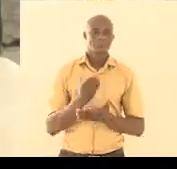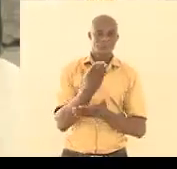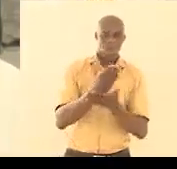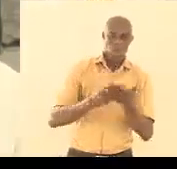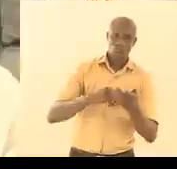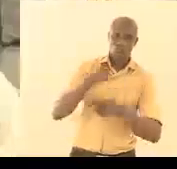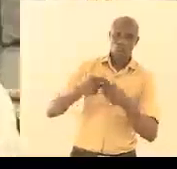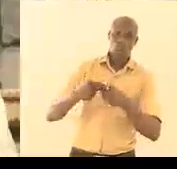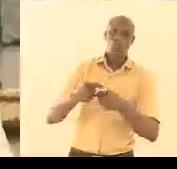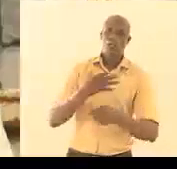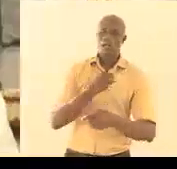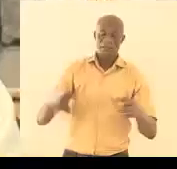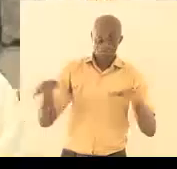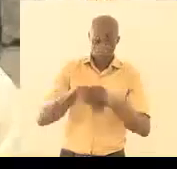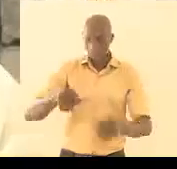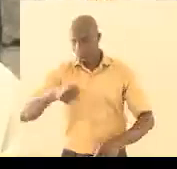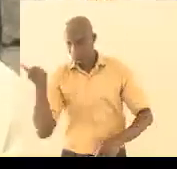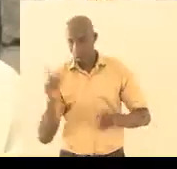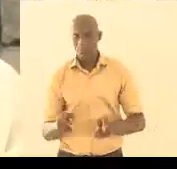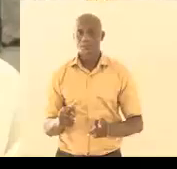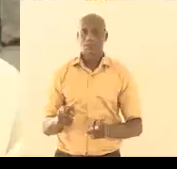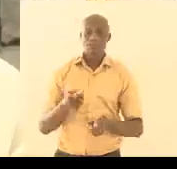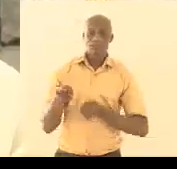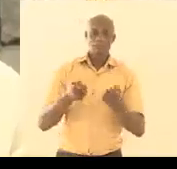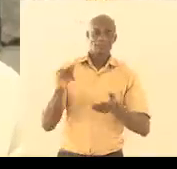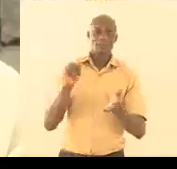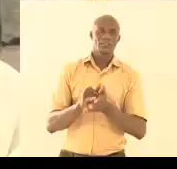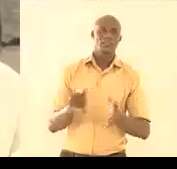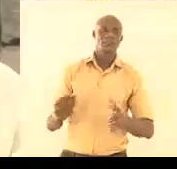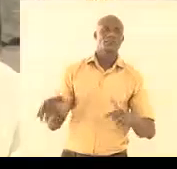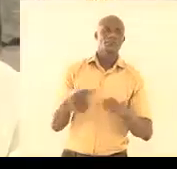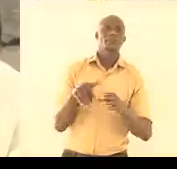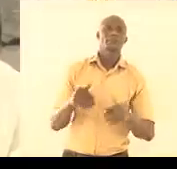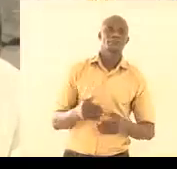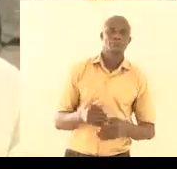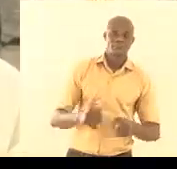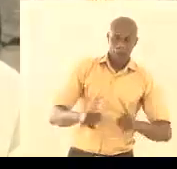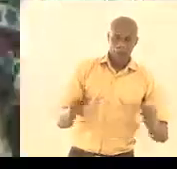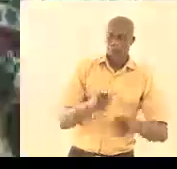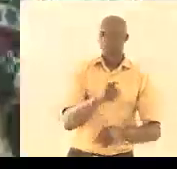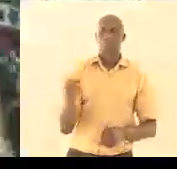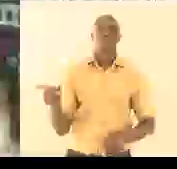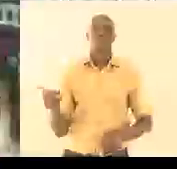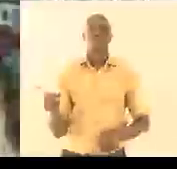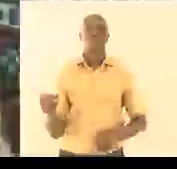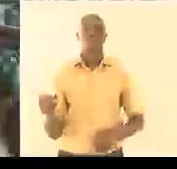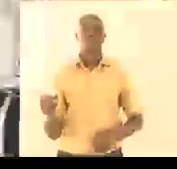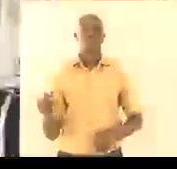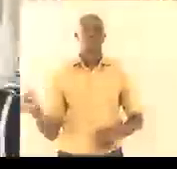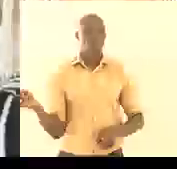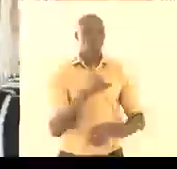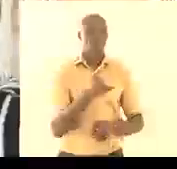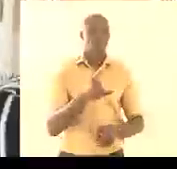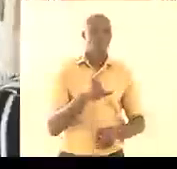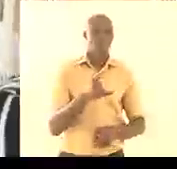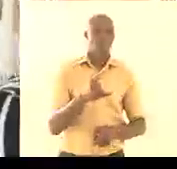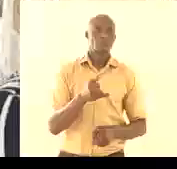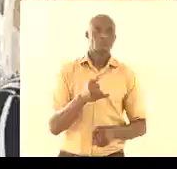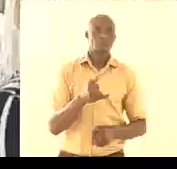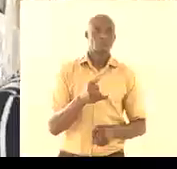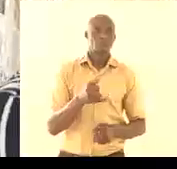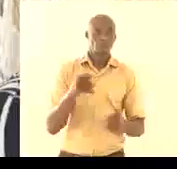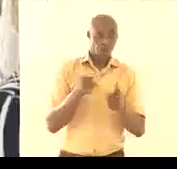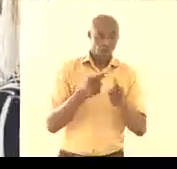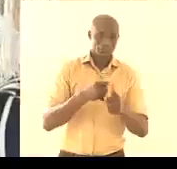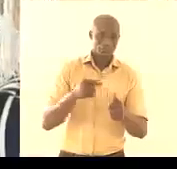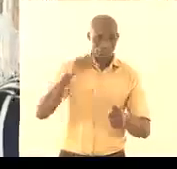Some went ahead and married another person and managed that person for the last 30 years, but they are still where they were when the